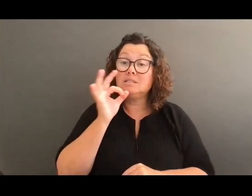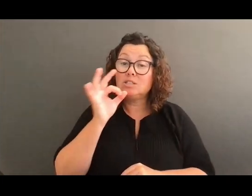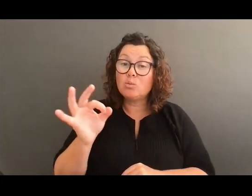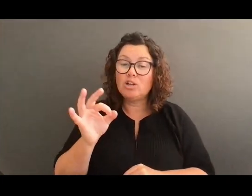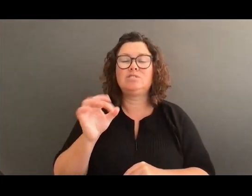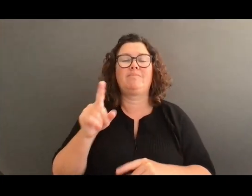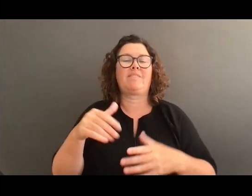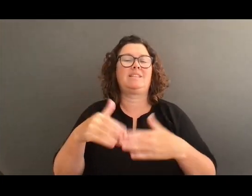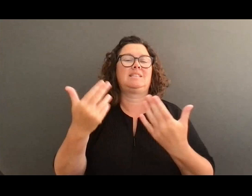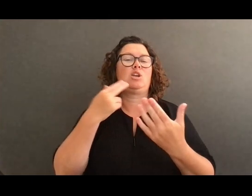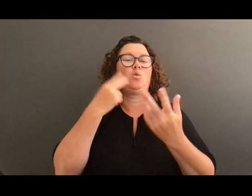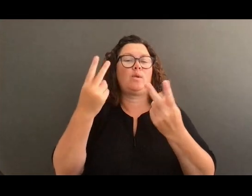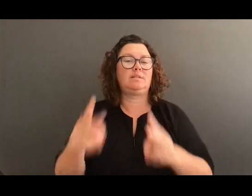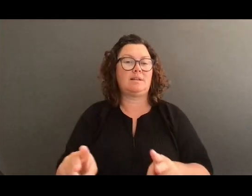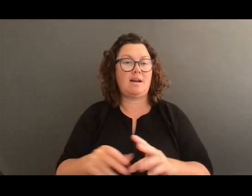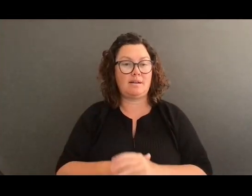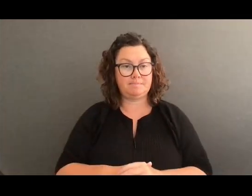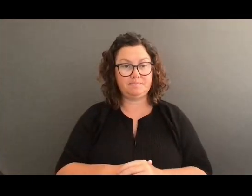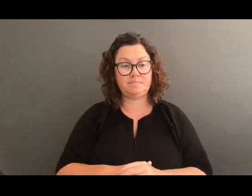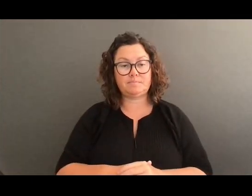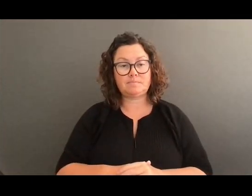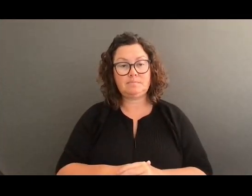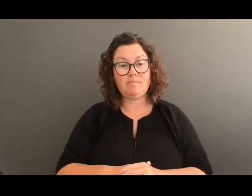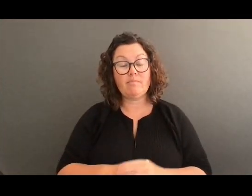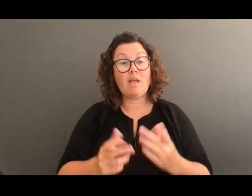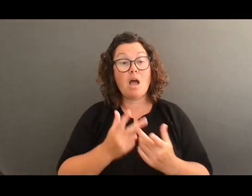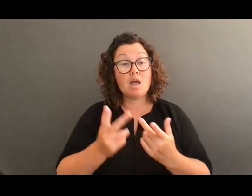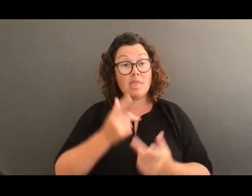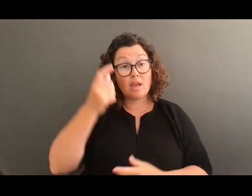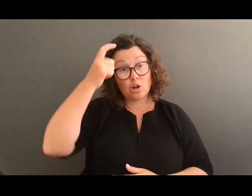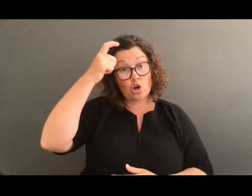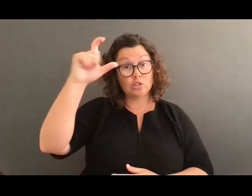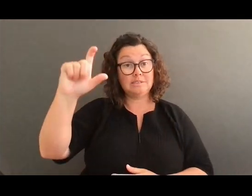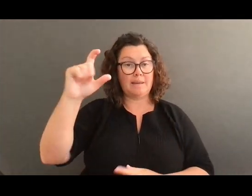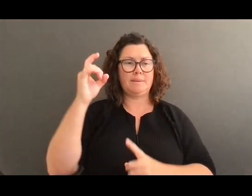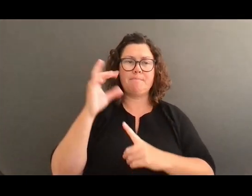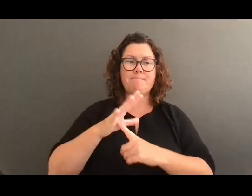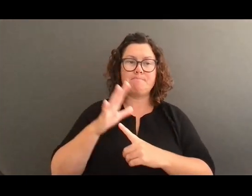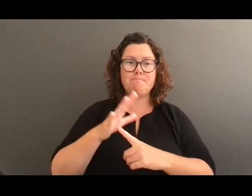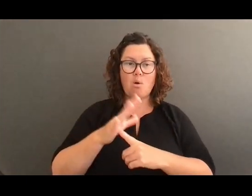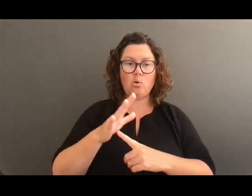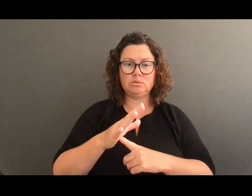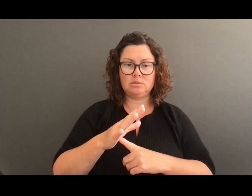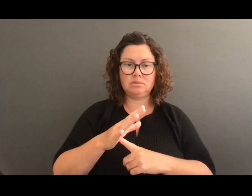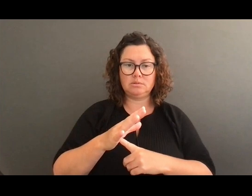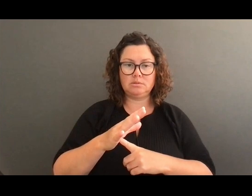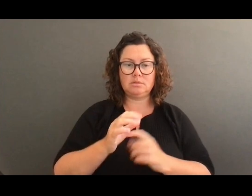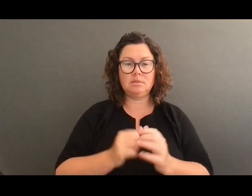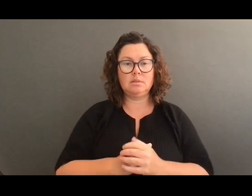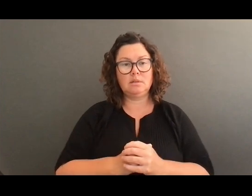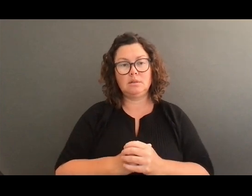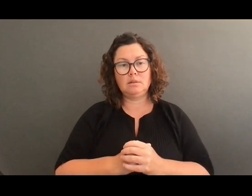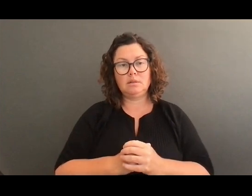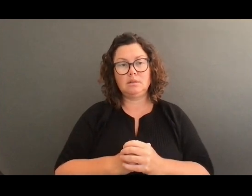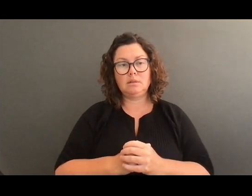One further concept from Te Ao Māori that stands out as significant is manaaki, which means to support and